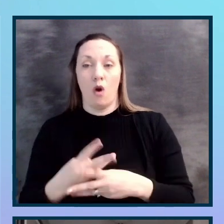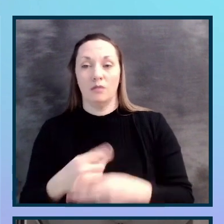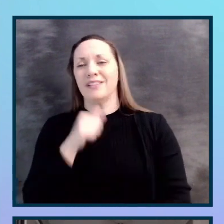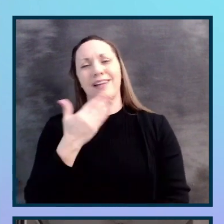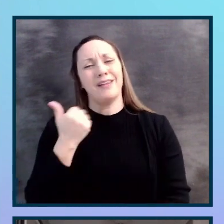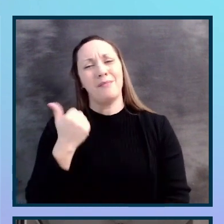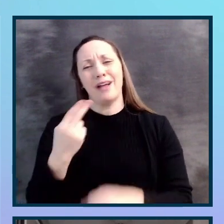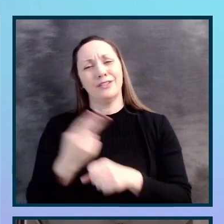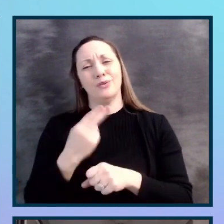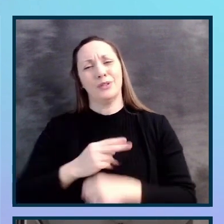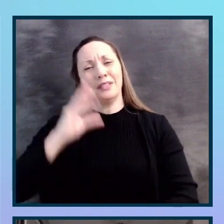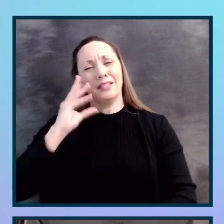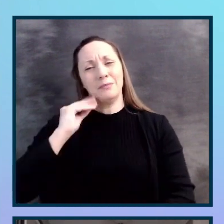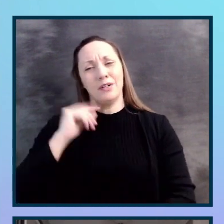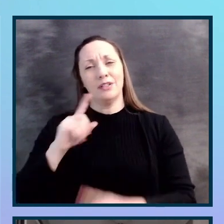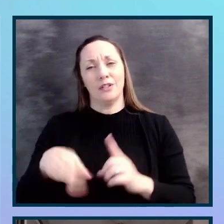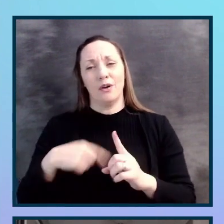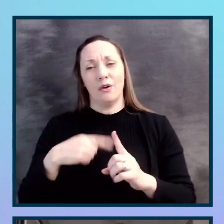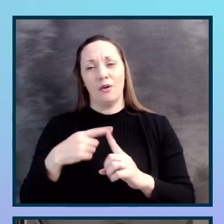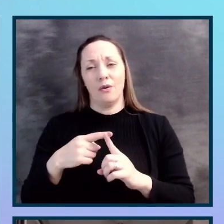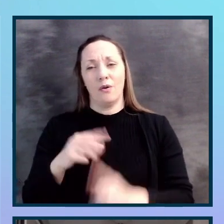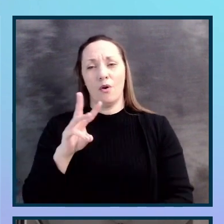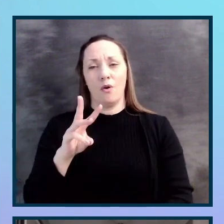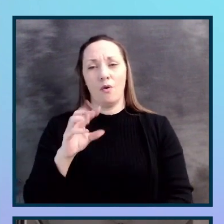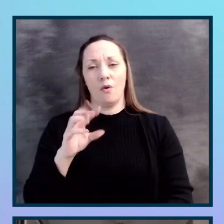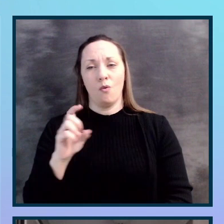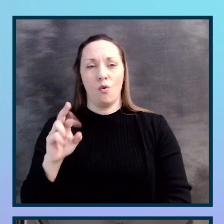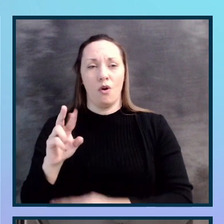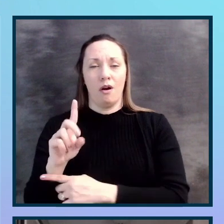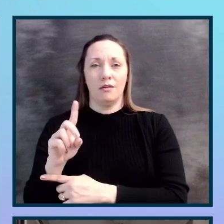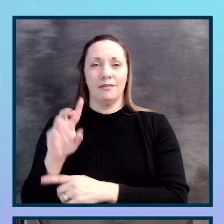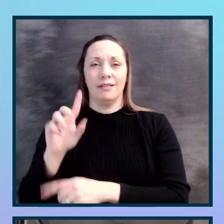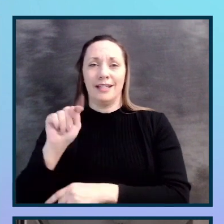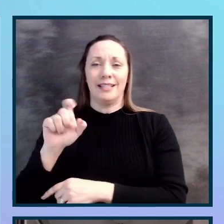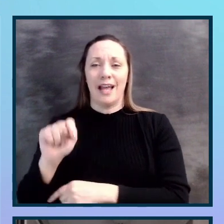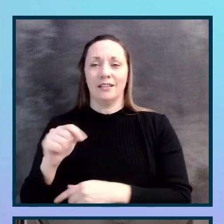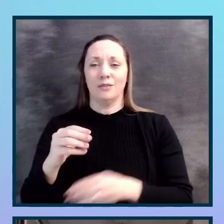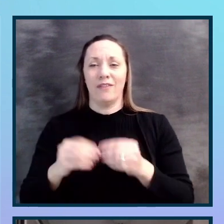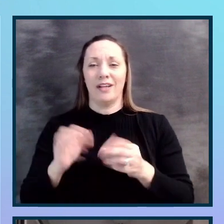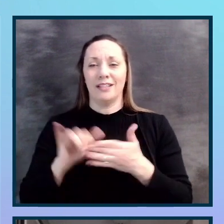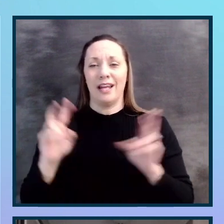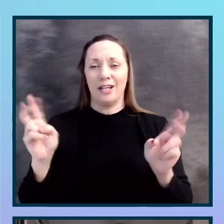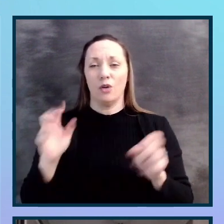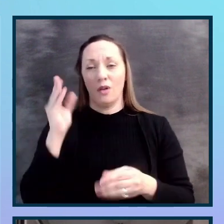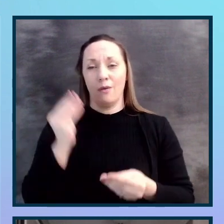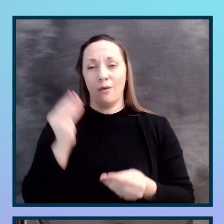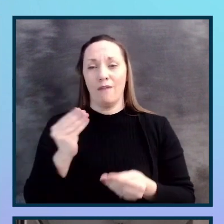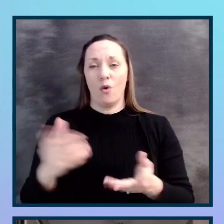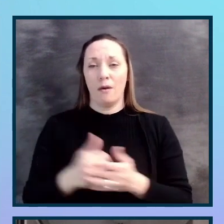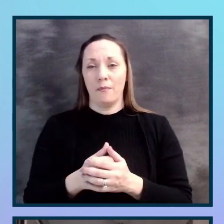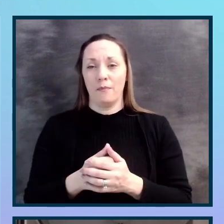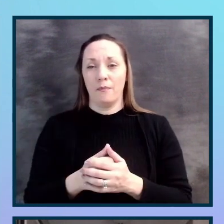experience. So role text is a way to fix that issue where it will inform the